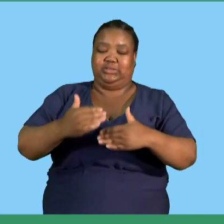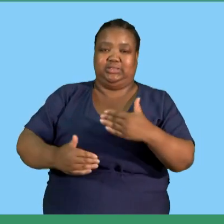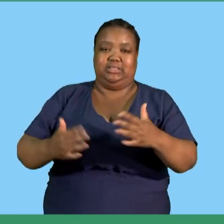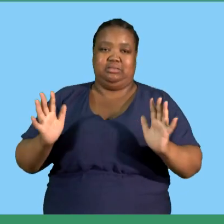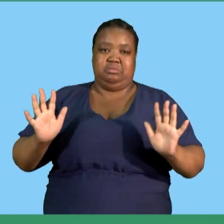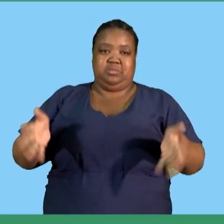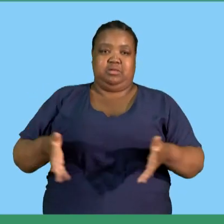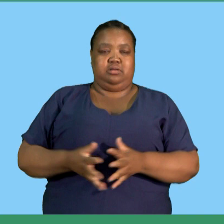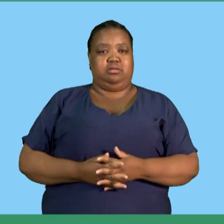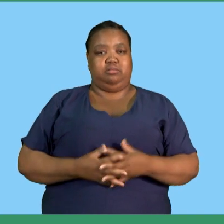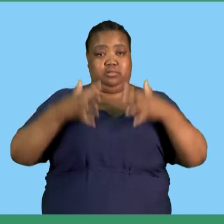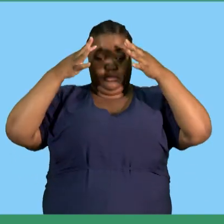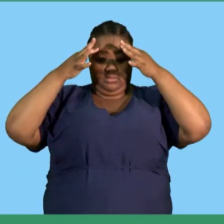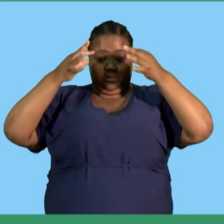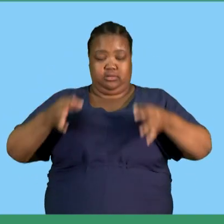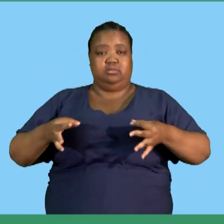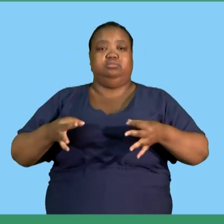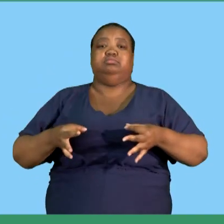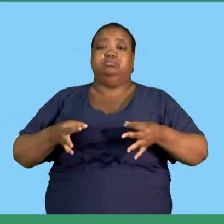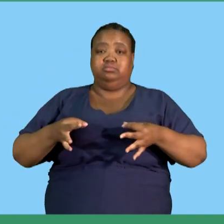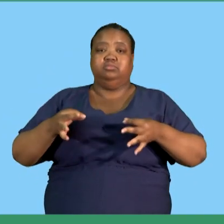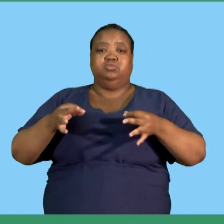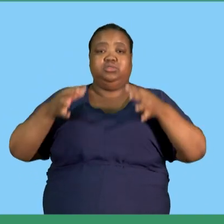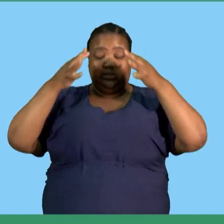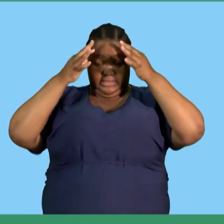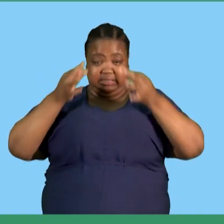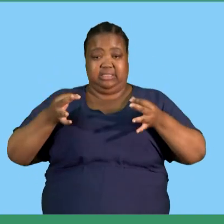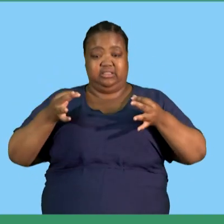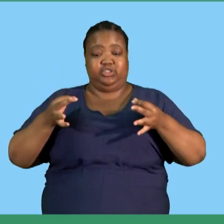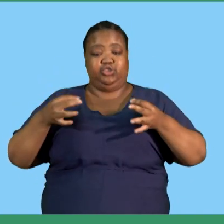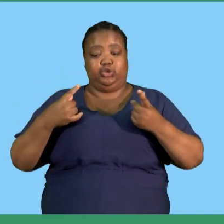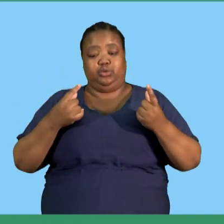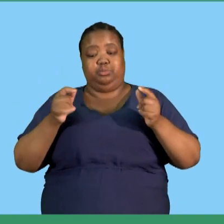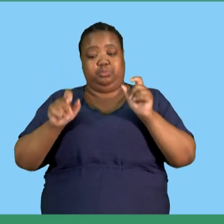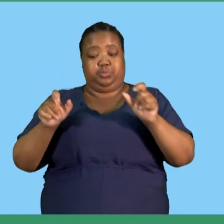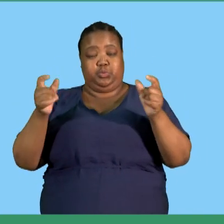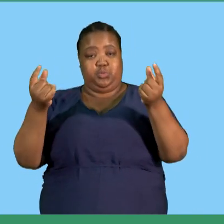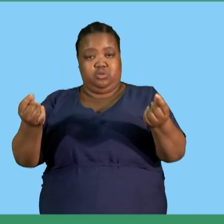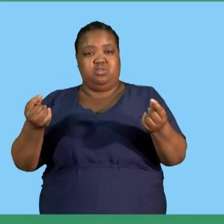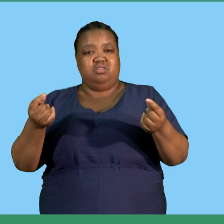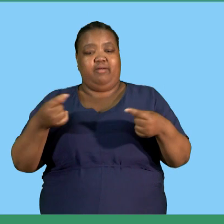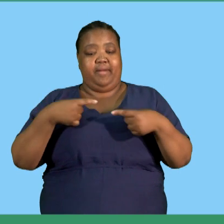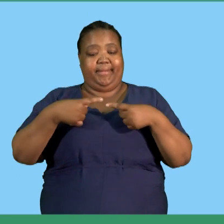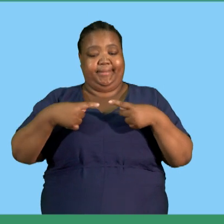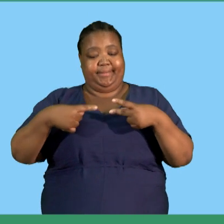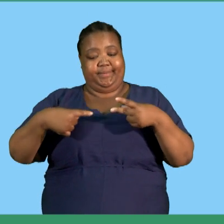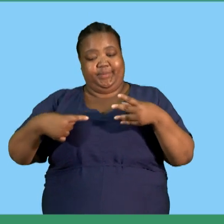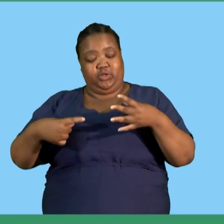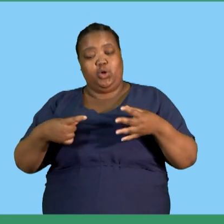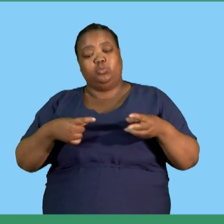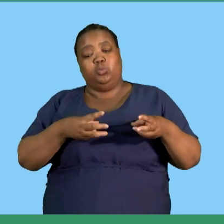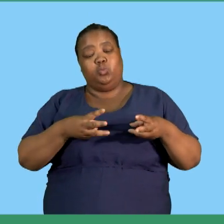two. Right. And then decision making. Decision makers must consider various alternatives